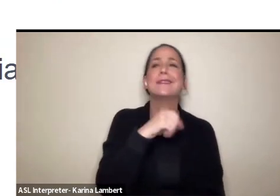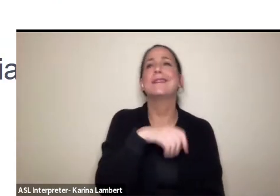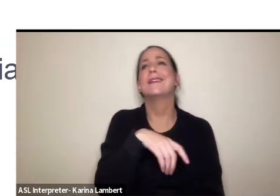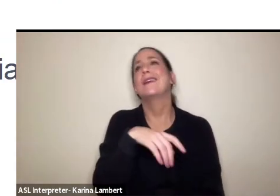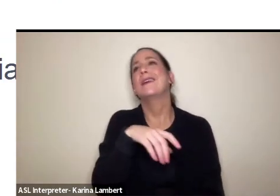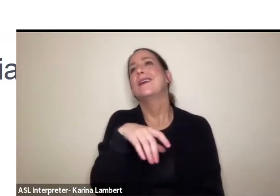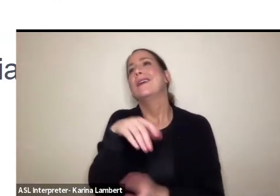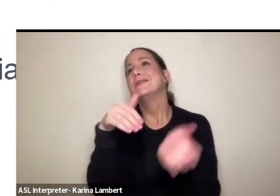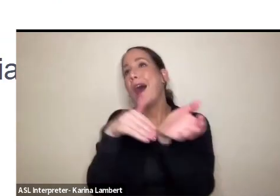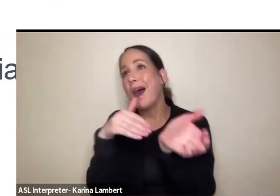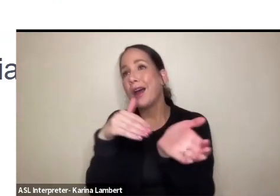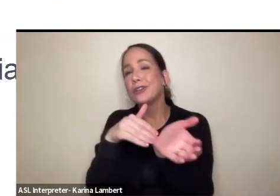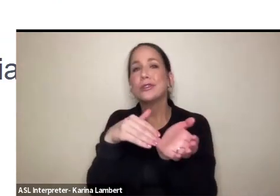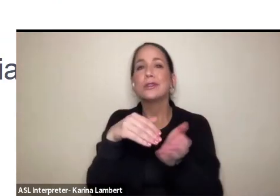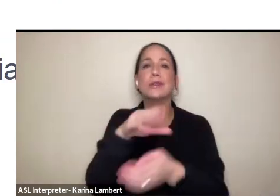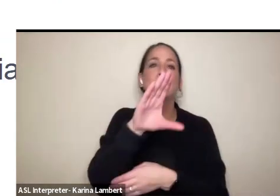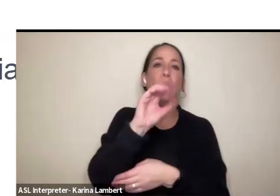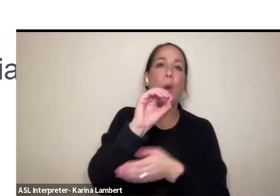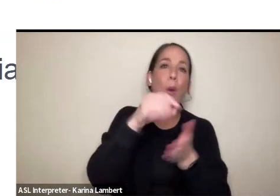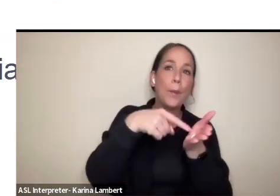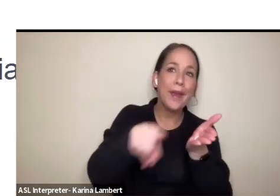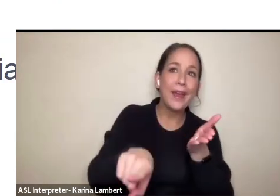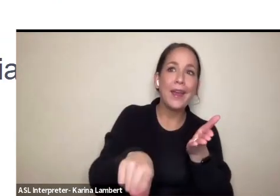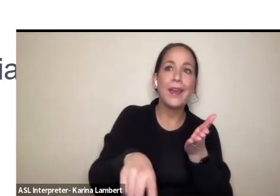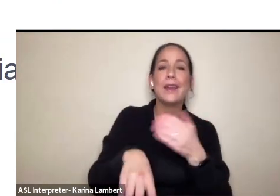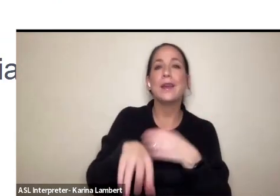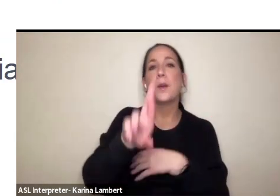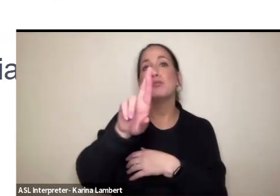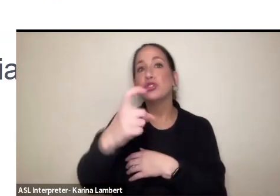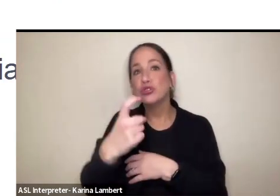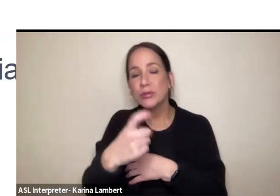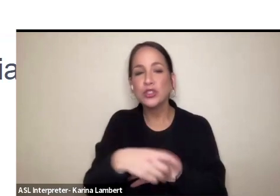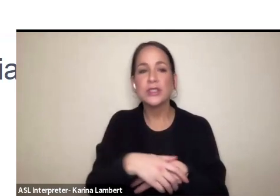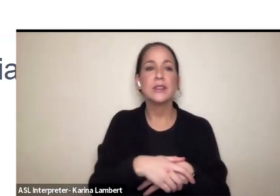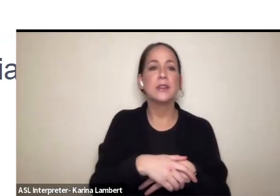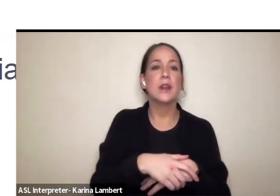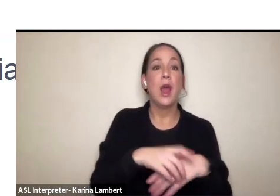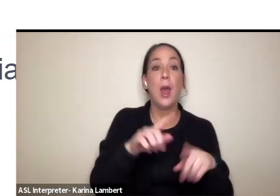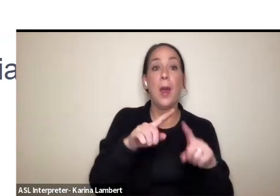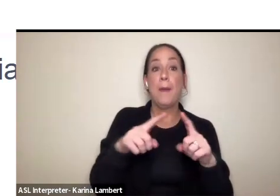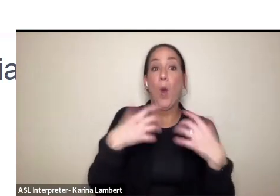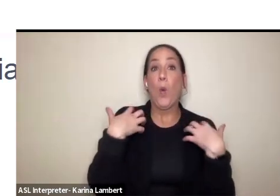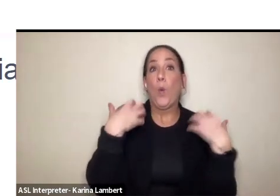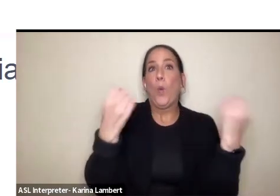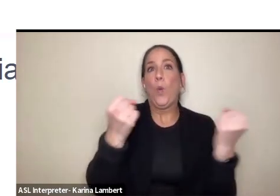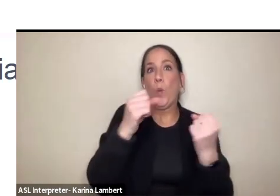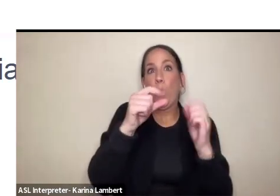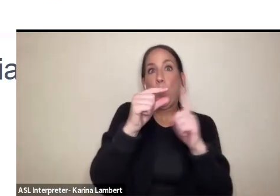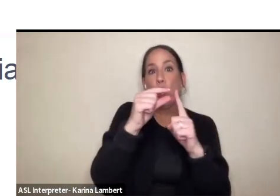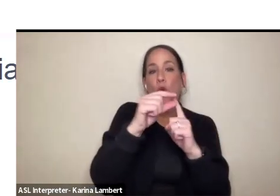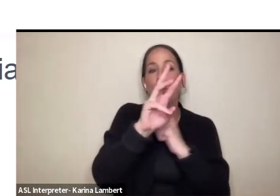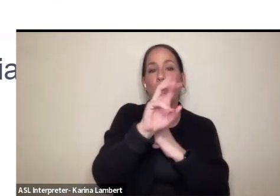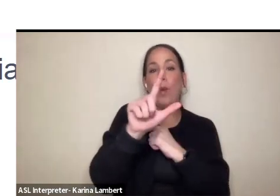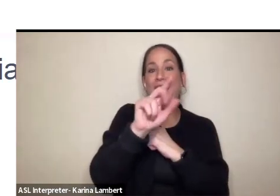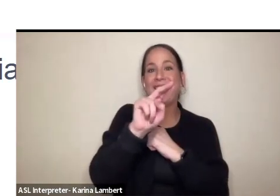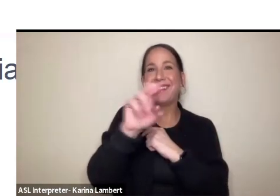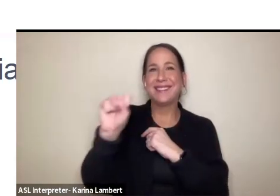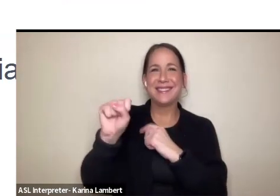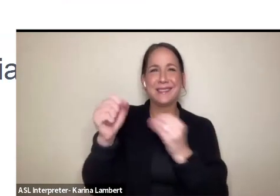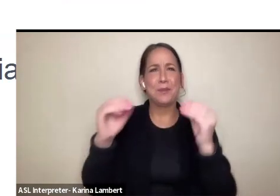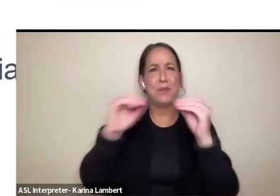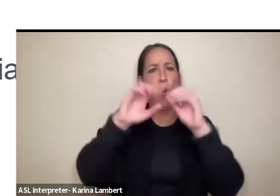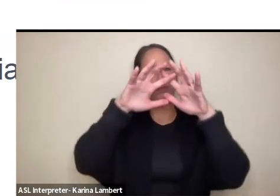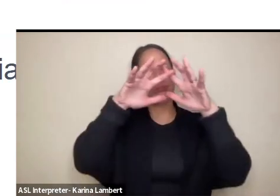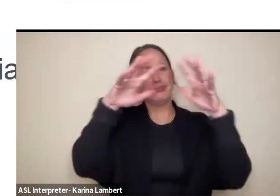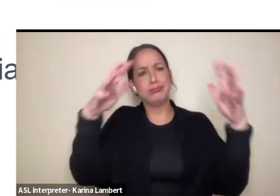maybe prescriptions. But look at wellness. Wellness is much more encompassing than just going to the doctor. It